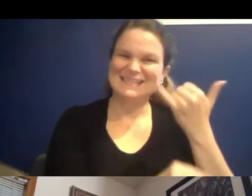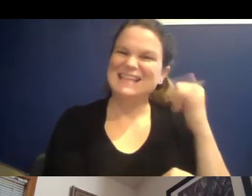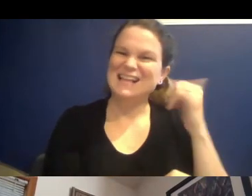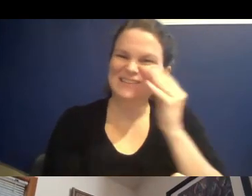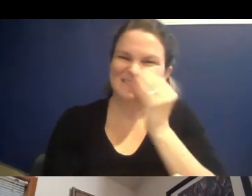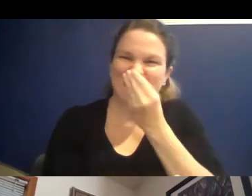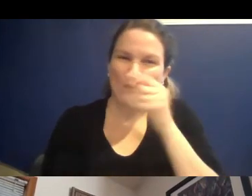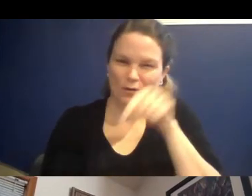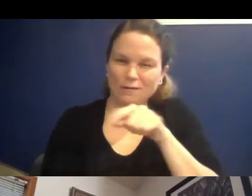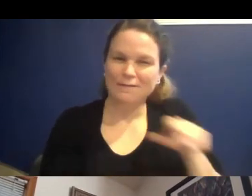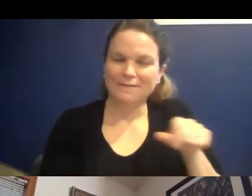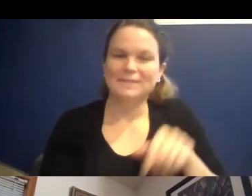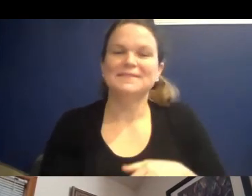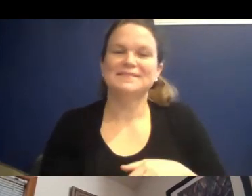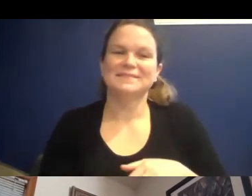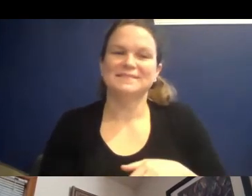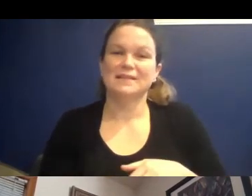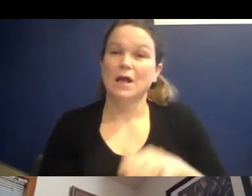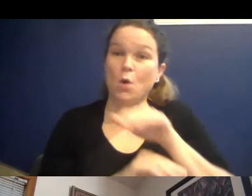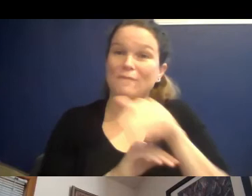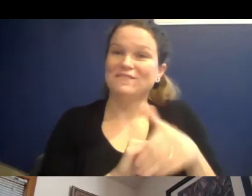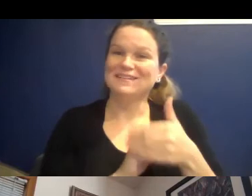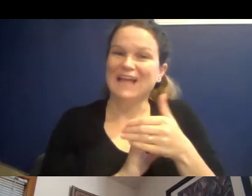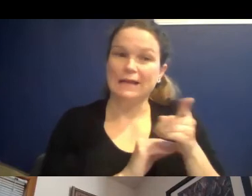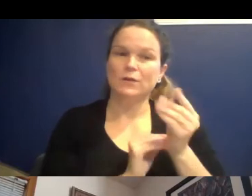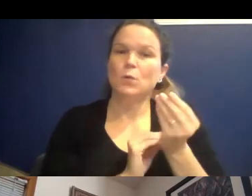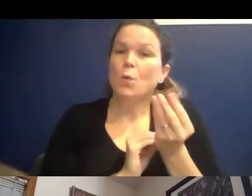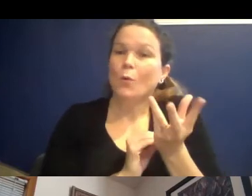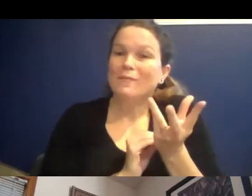left. And it opens at night. And